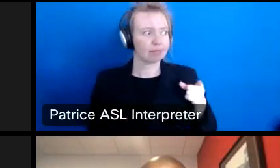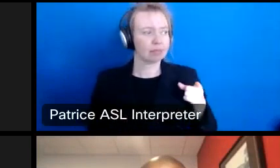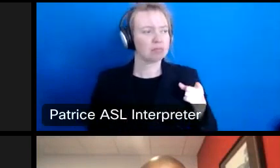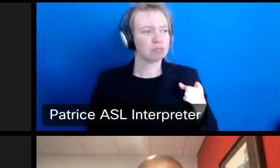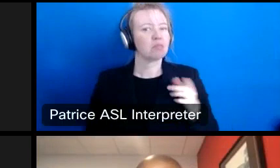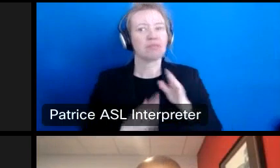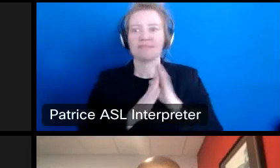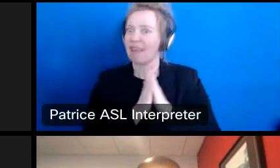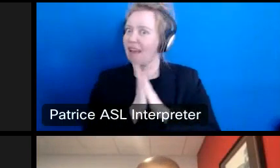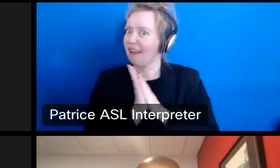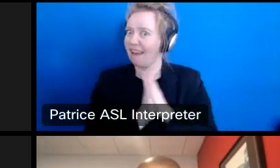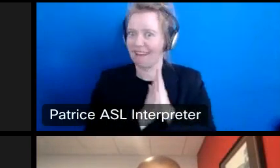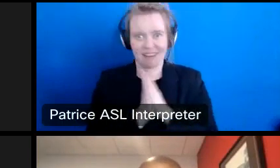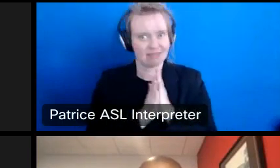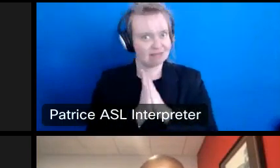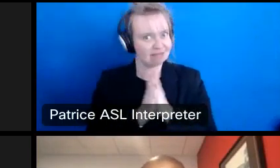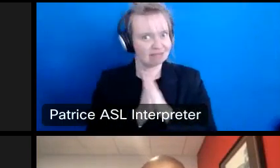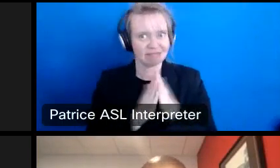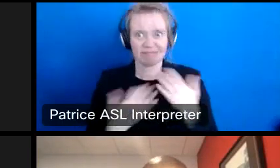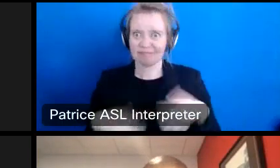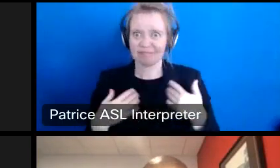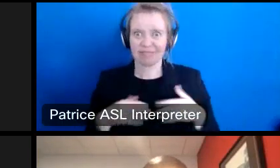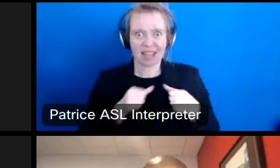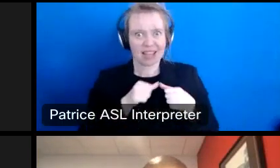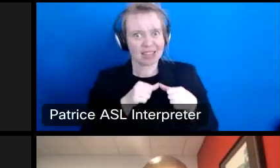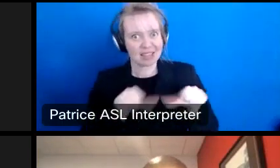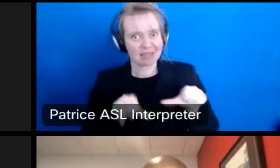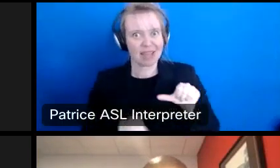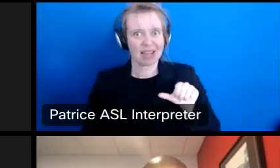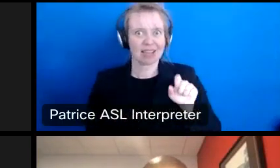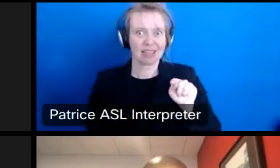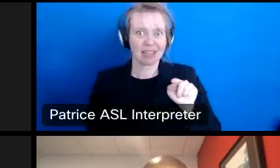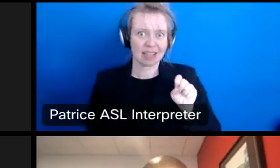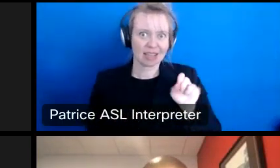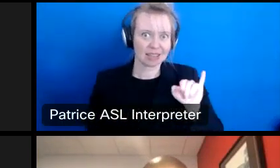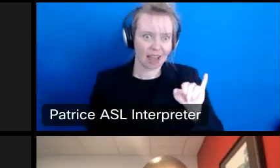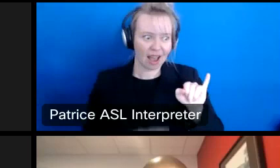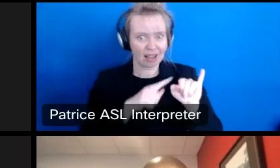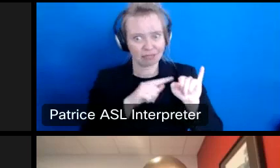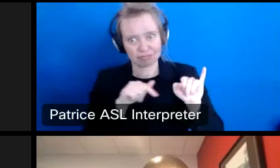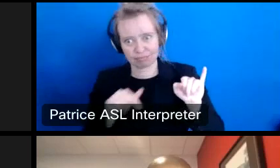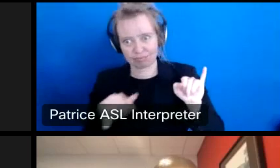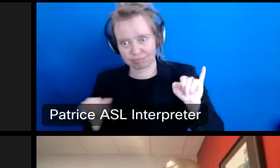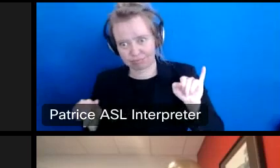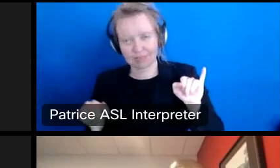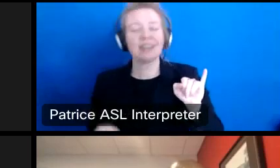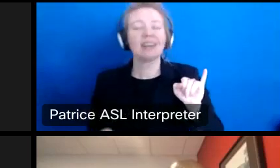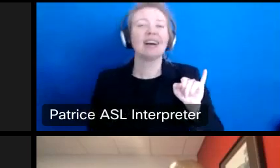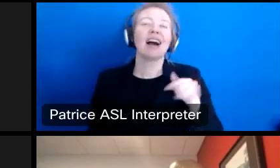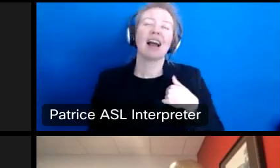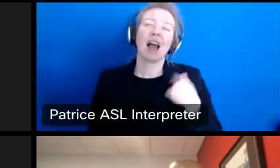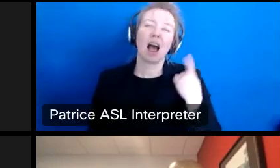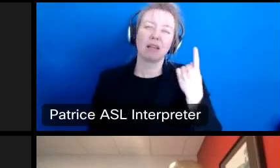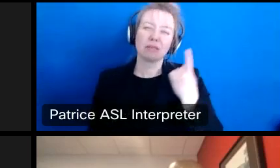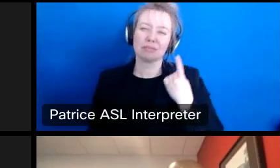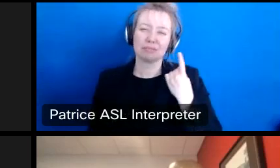passionate, I should say, about submitting TSIs, etc. And I was just